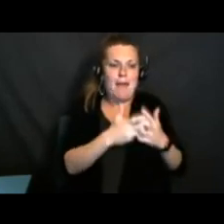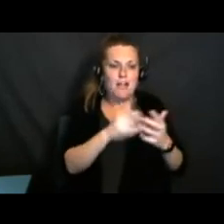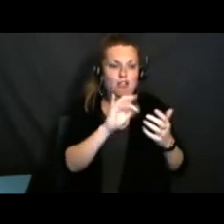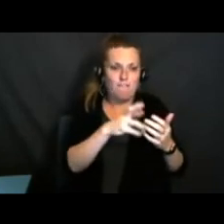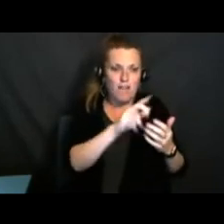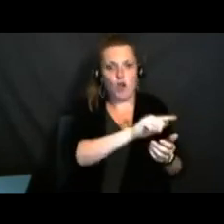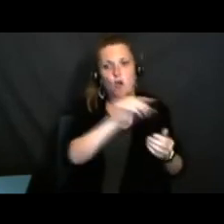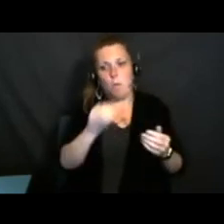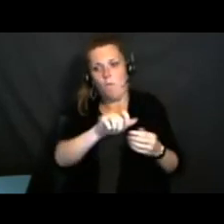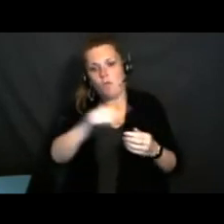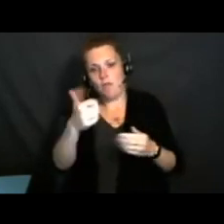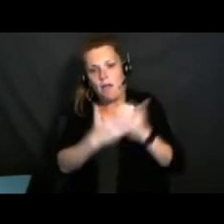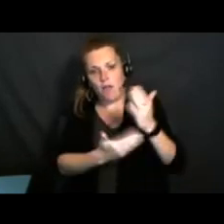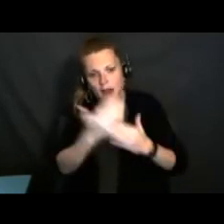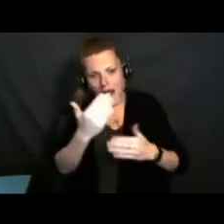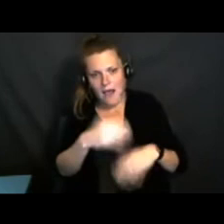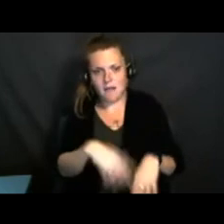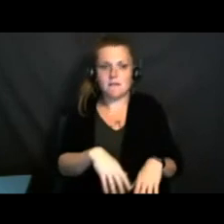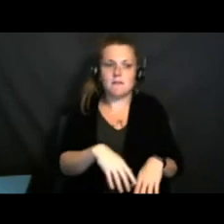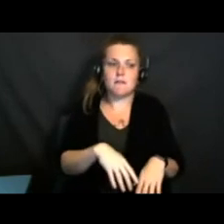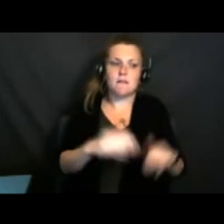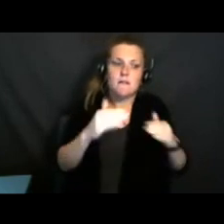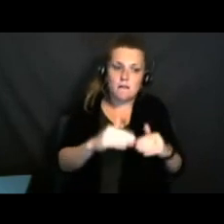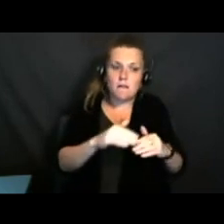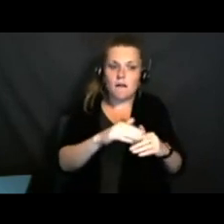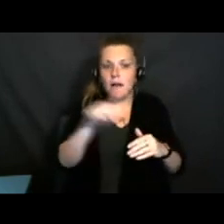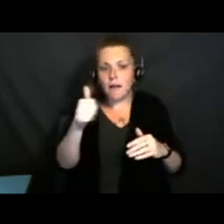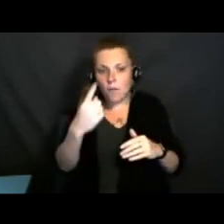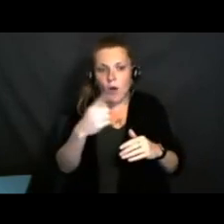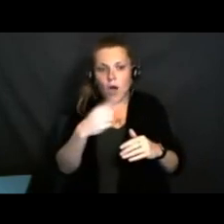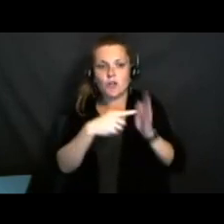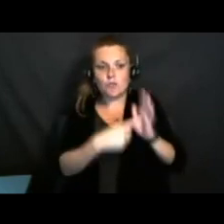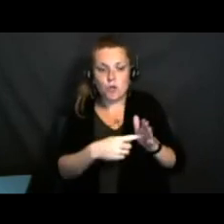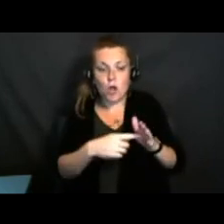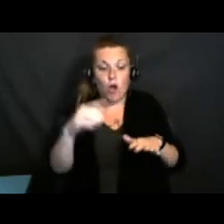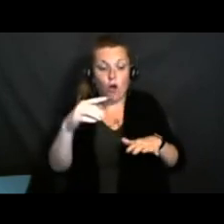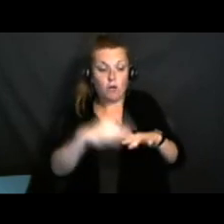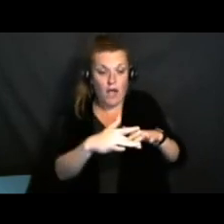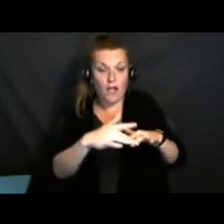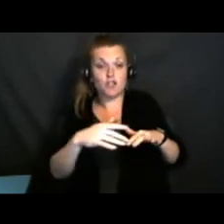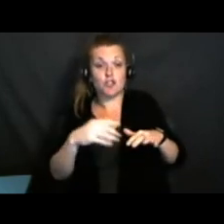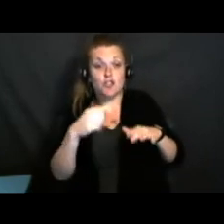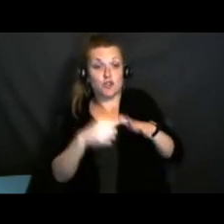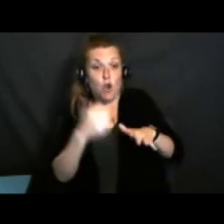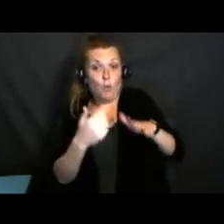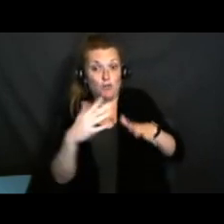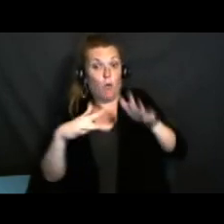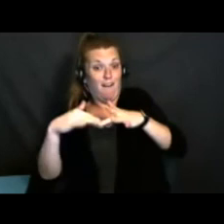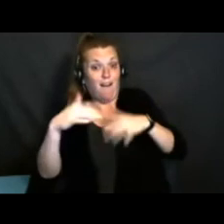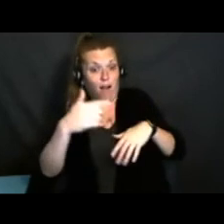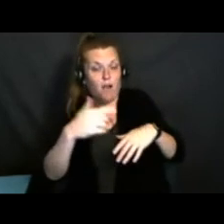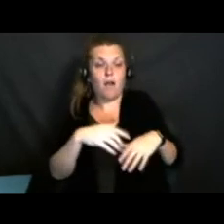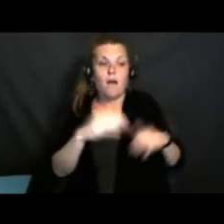you show the finger that was touched with the index finger of the other hand. And then there is one where you actually vocalize which finger was